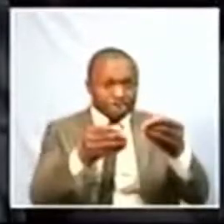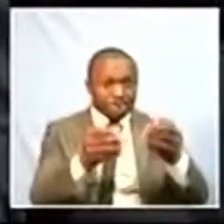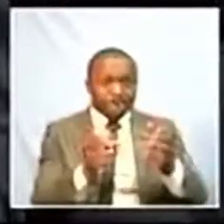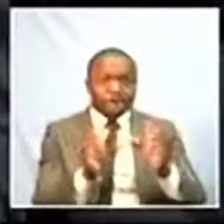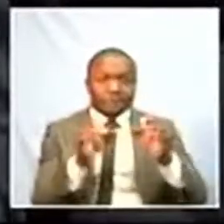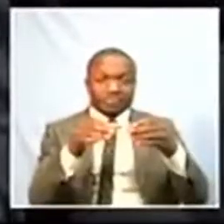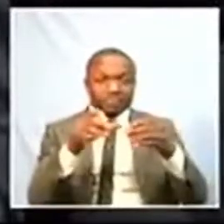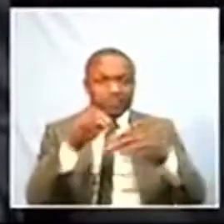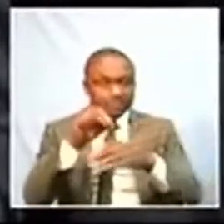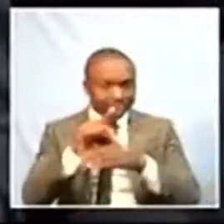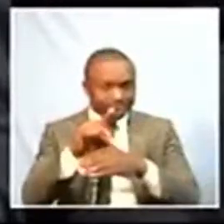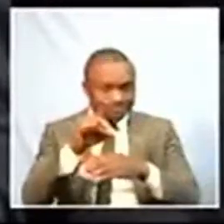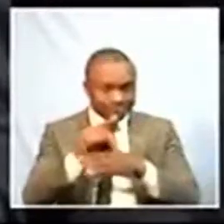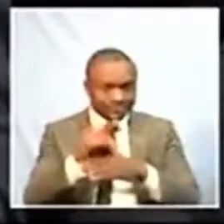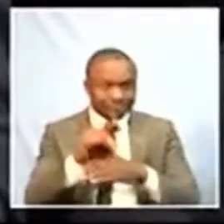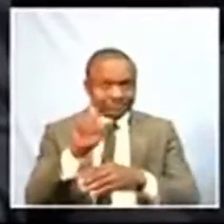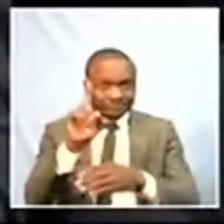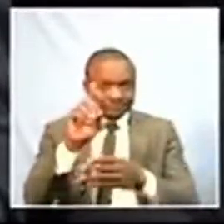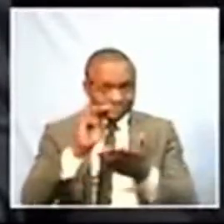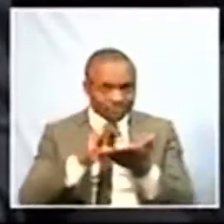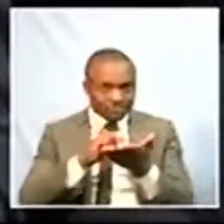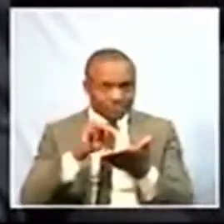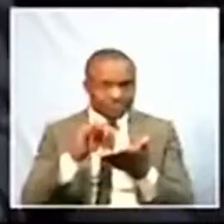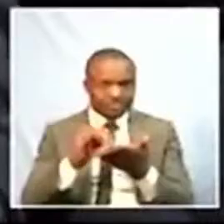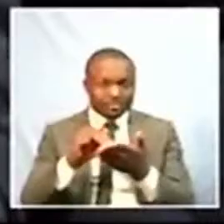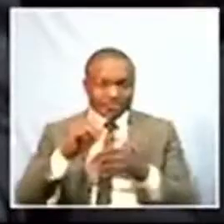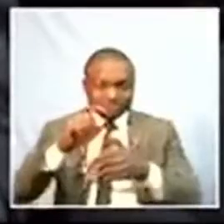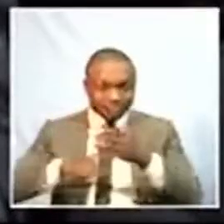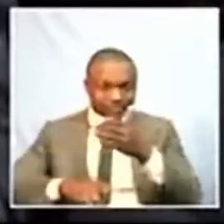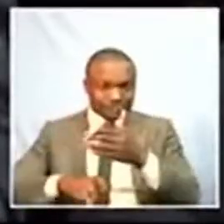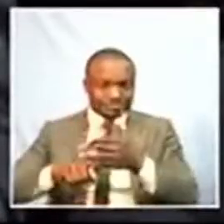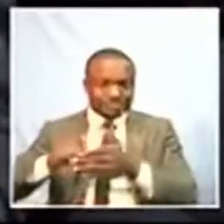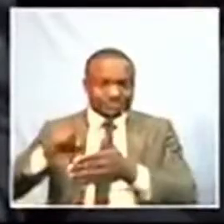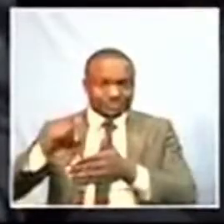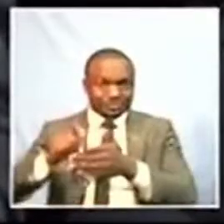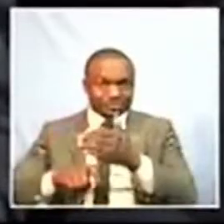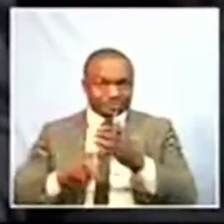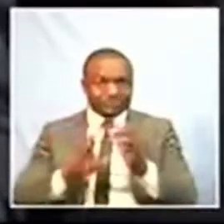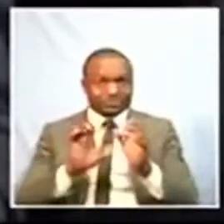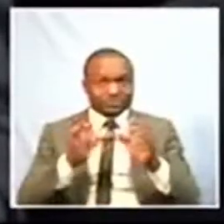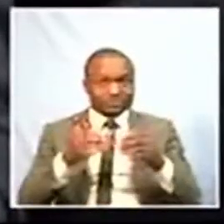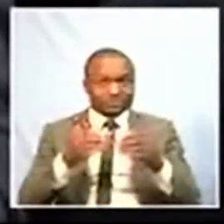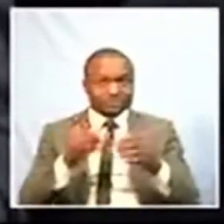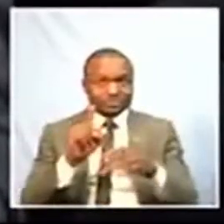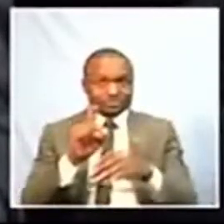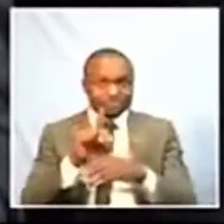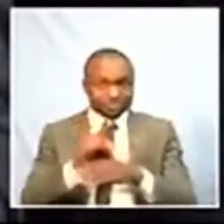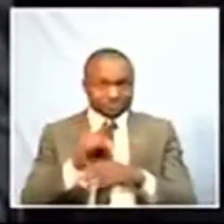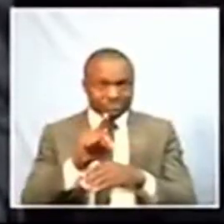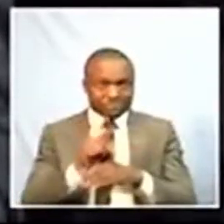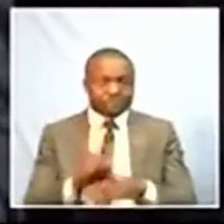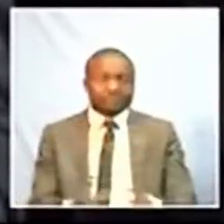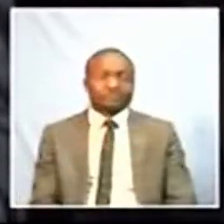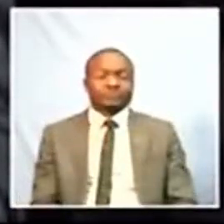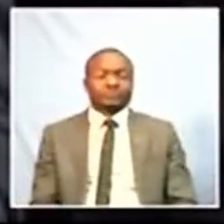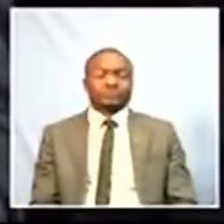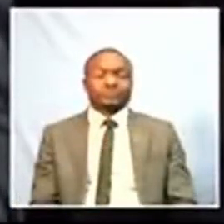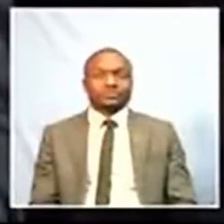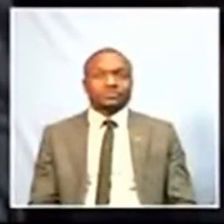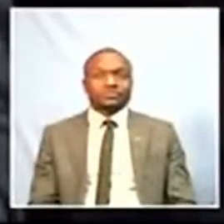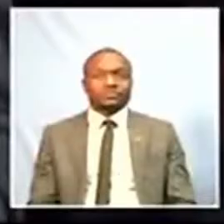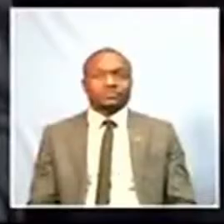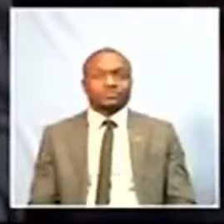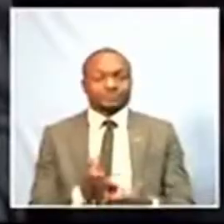project. The 1 million to be deducted from the community project was initially submitted through